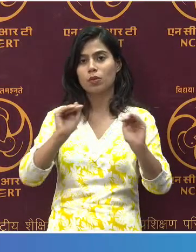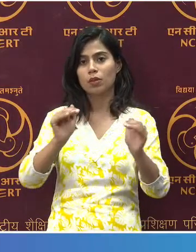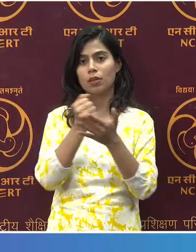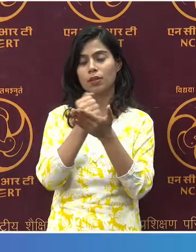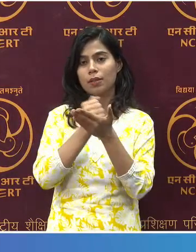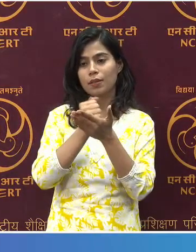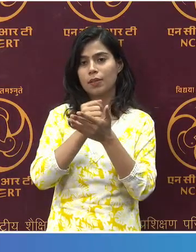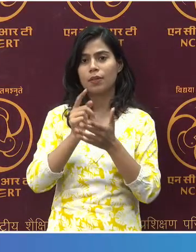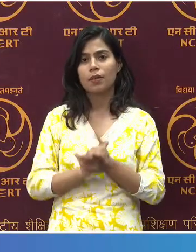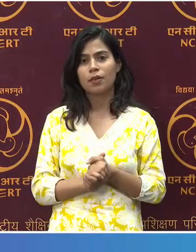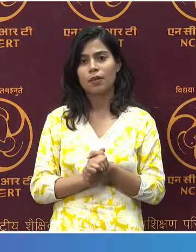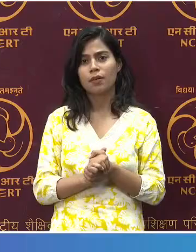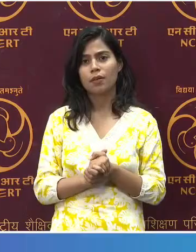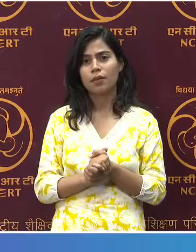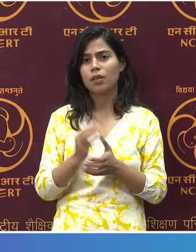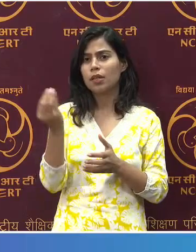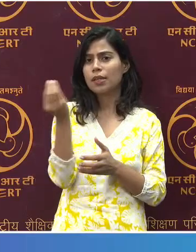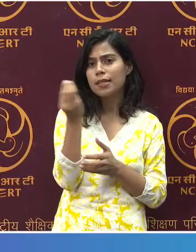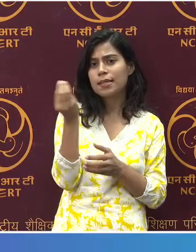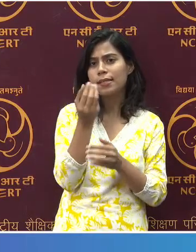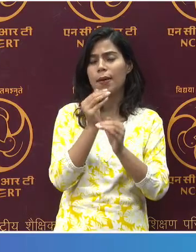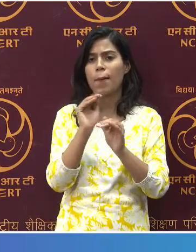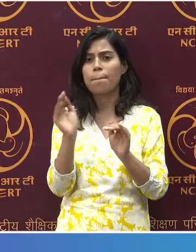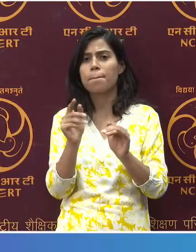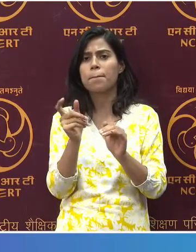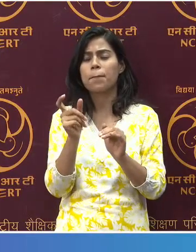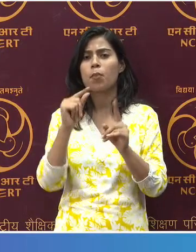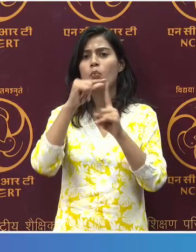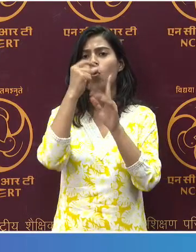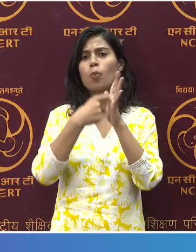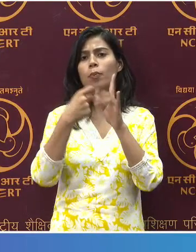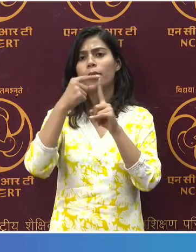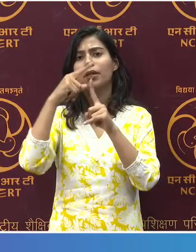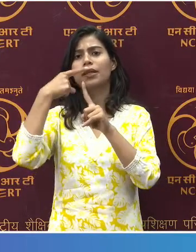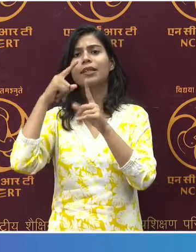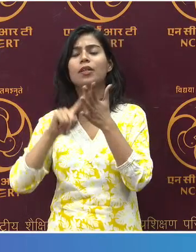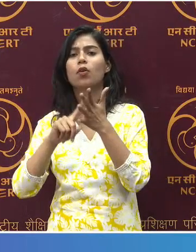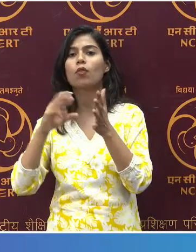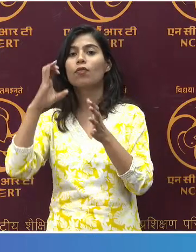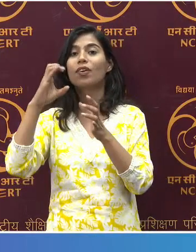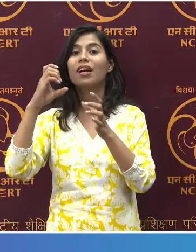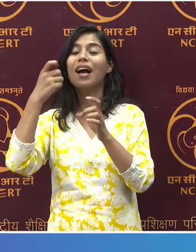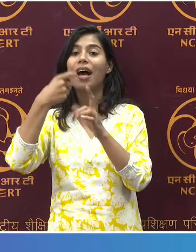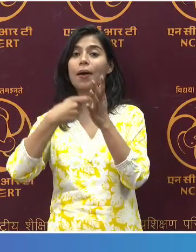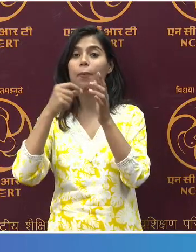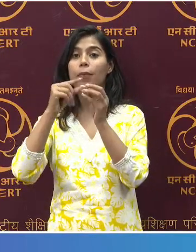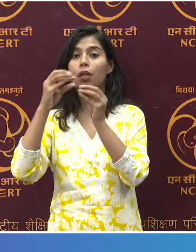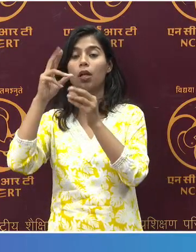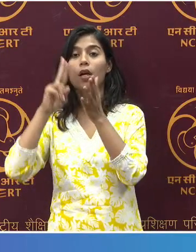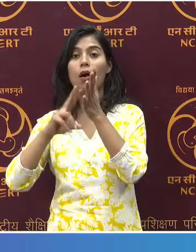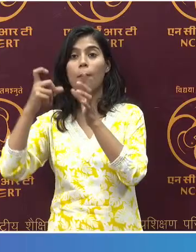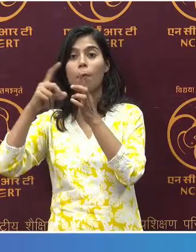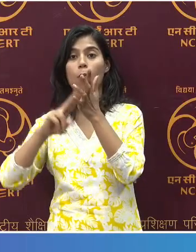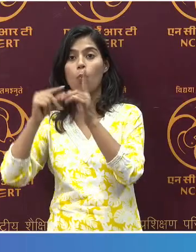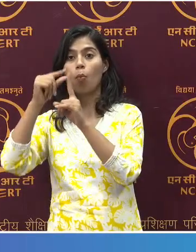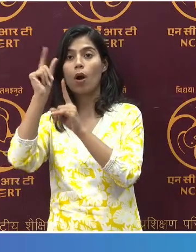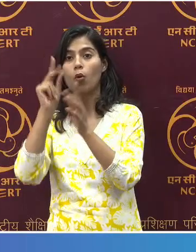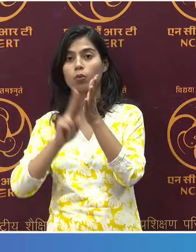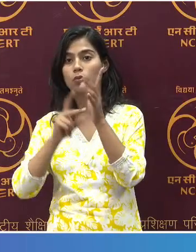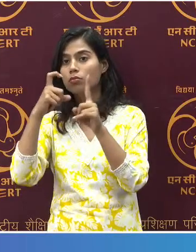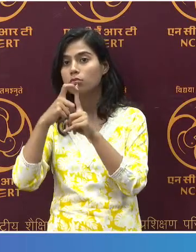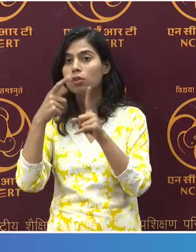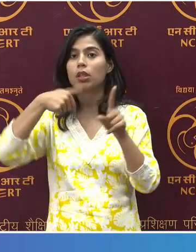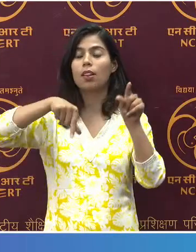discussed today, that means properties of carbon compounds up to the substitutions. So the students are required to go the revision of this